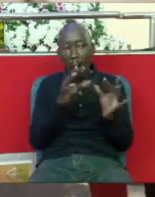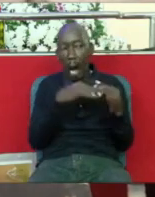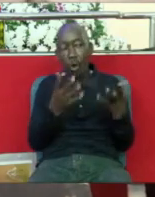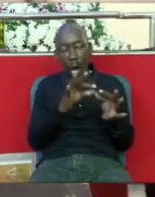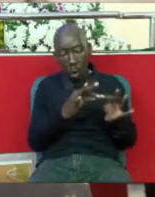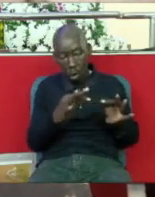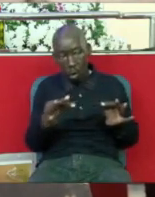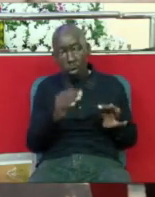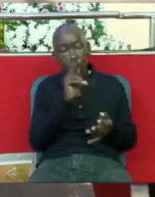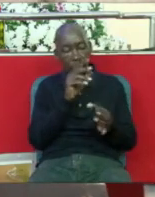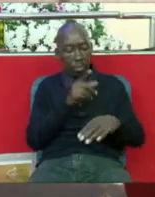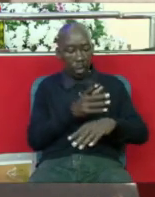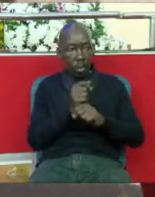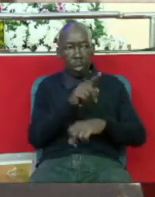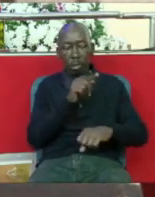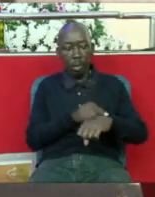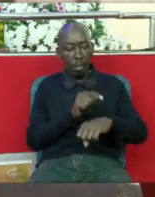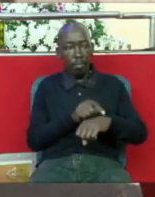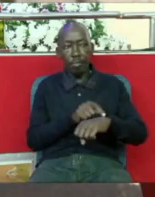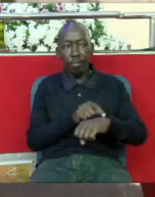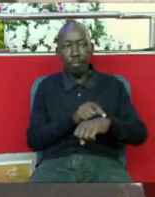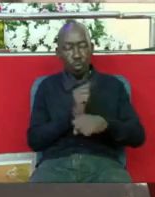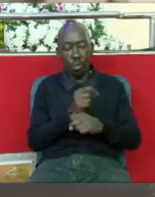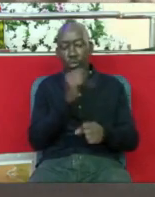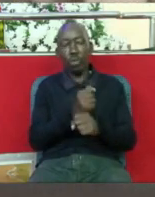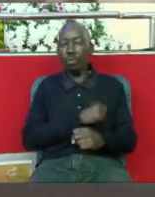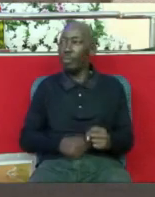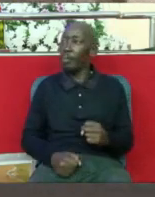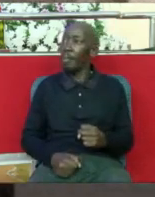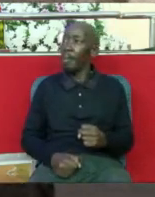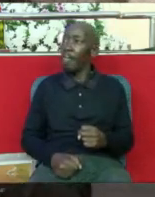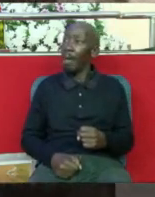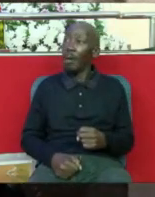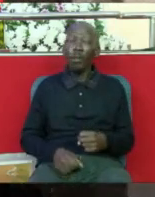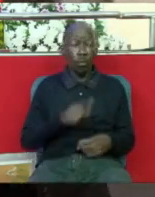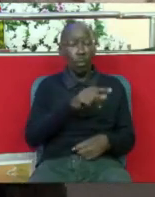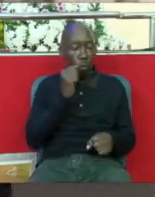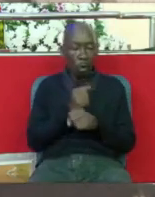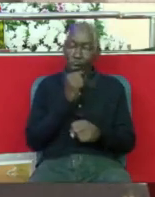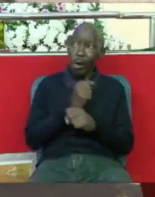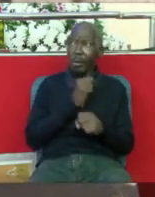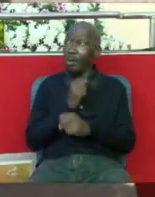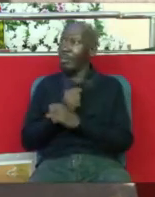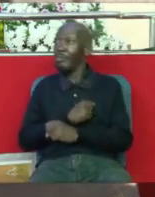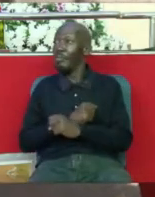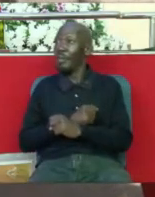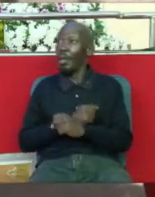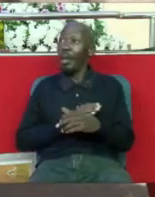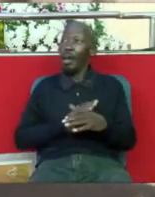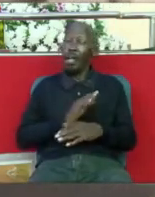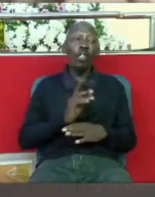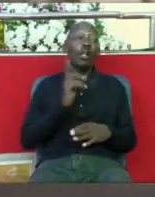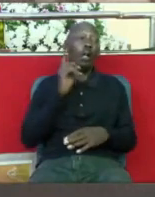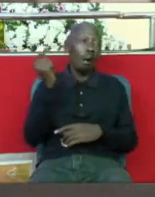you to do your job. Vile vile ilikuwa inaweka rekodi ya muda ambao ulichukua kukamilisha ile kazi. So we would work. Na hivyo basi tungefanya kazi. When we come the following